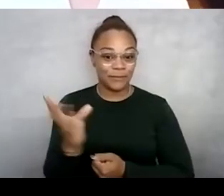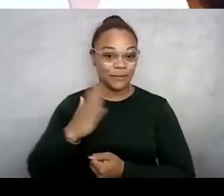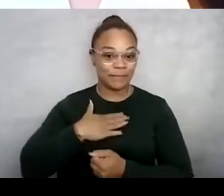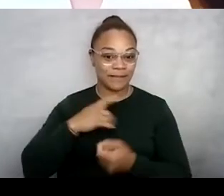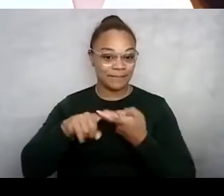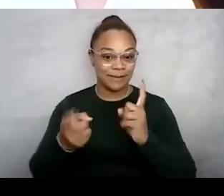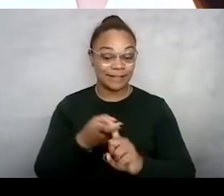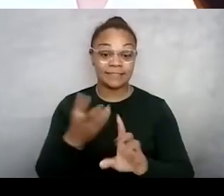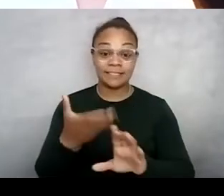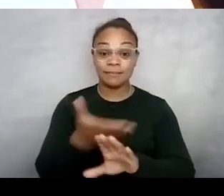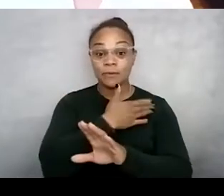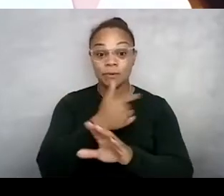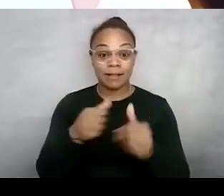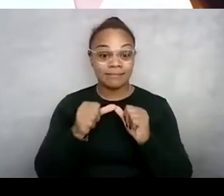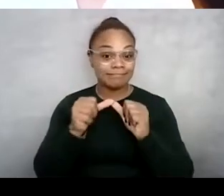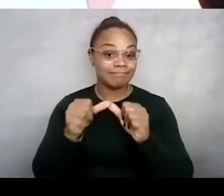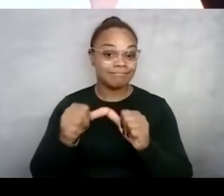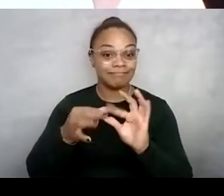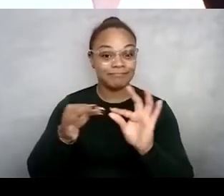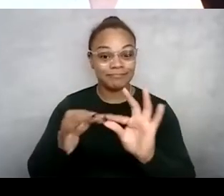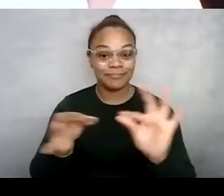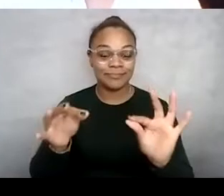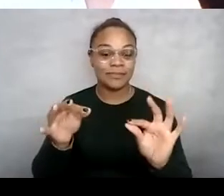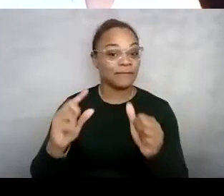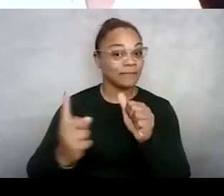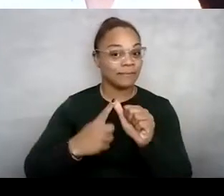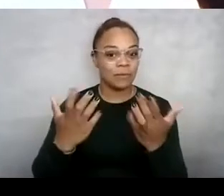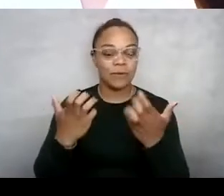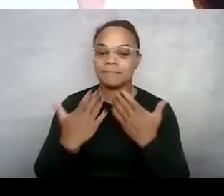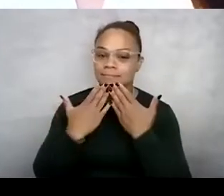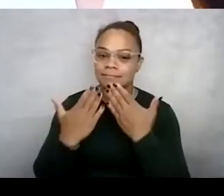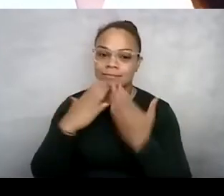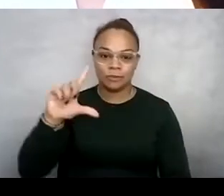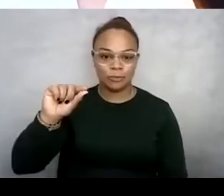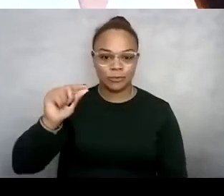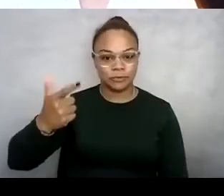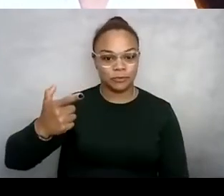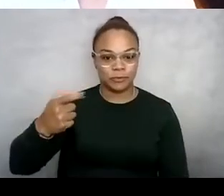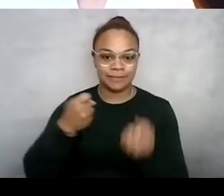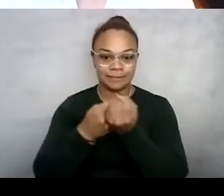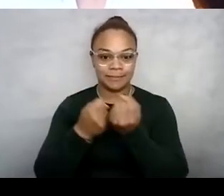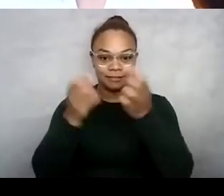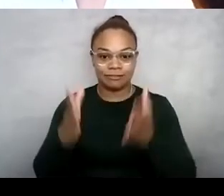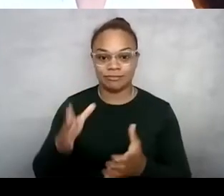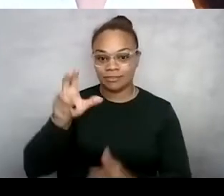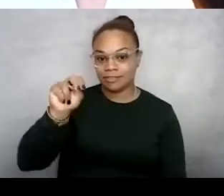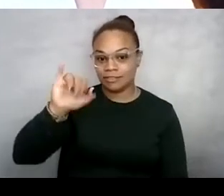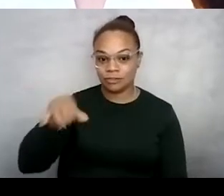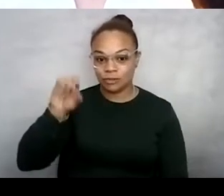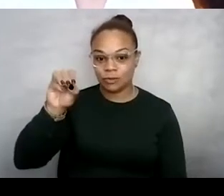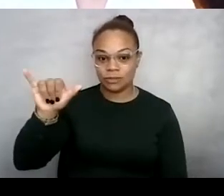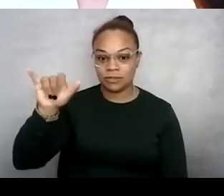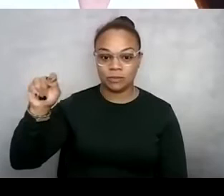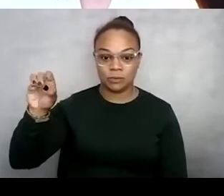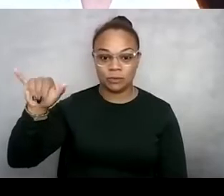any further, I want to thank our 2021 sponsors, Enjoy Toys, the U.S.